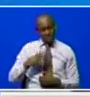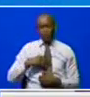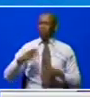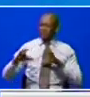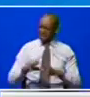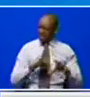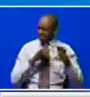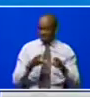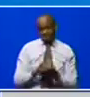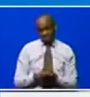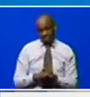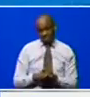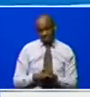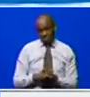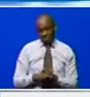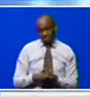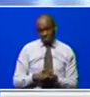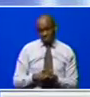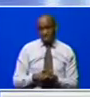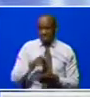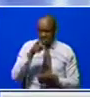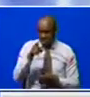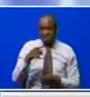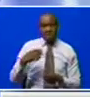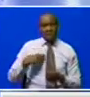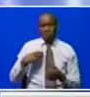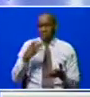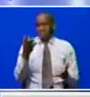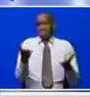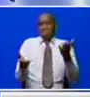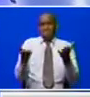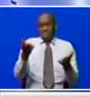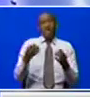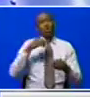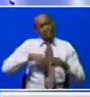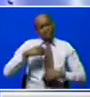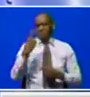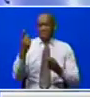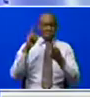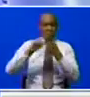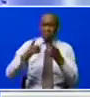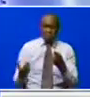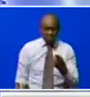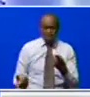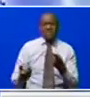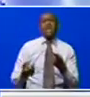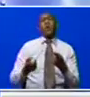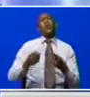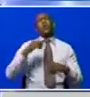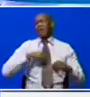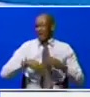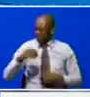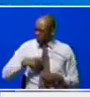with that remain in abeyance. You're looking at corruption and the cost of corruption on